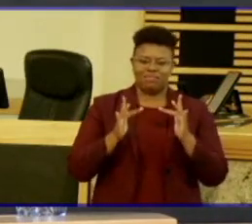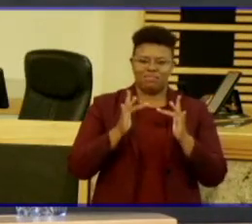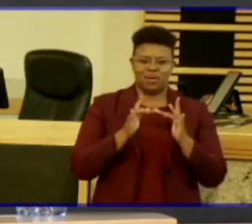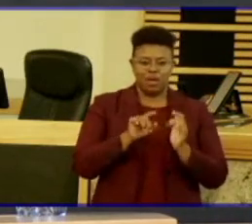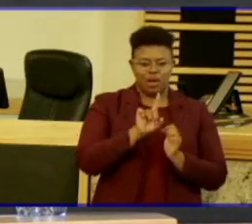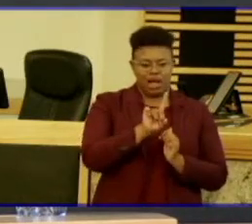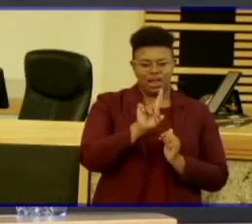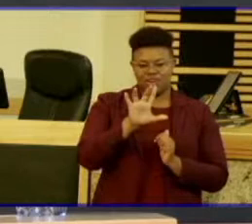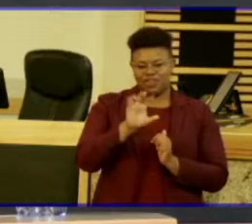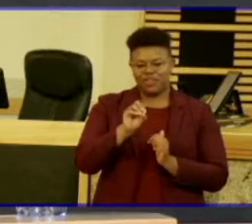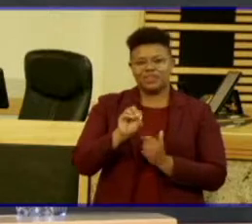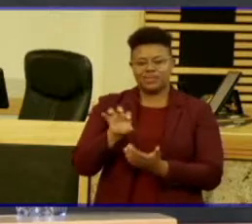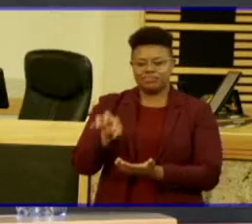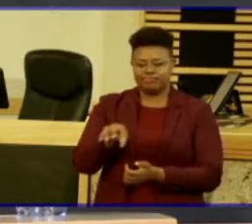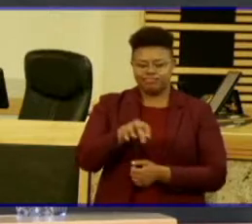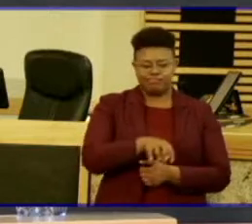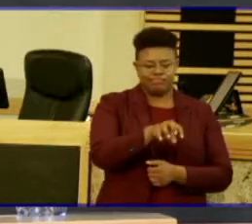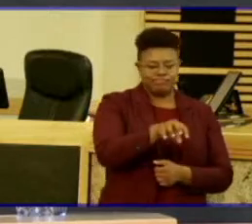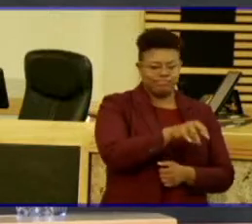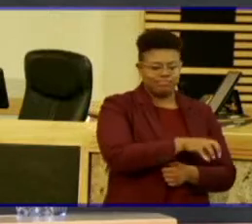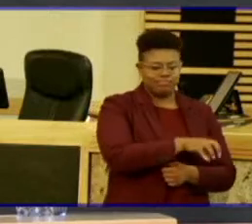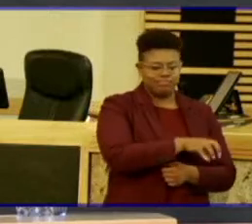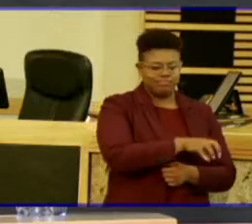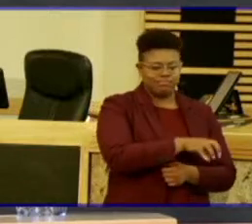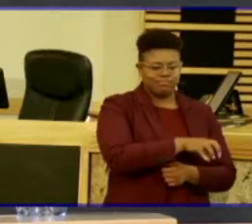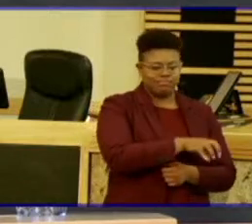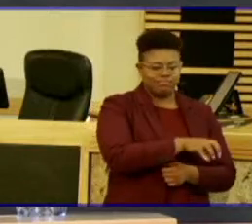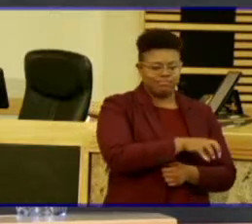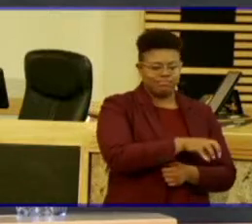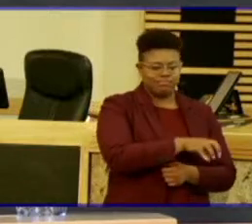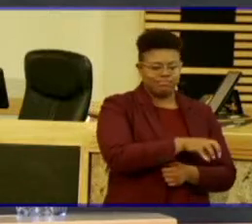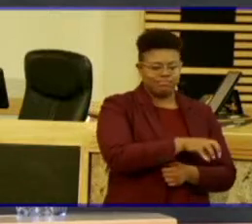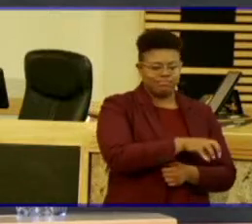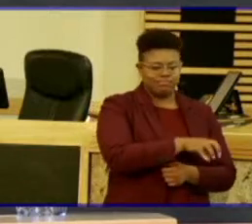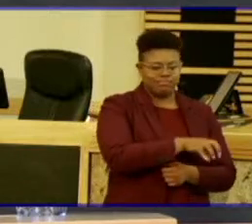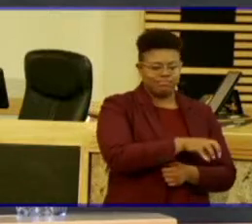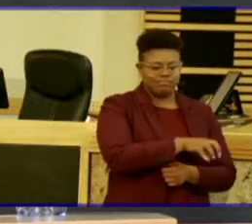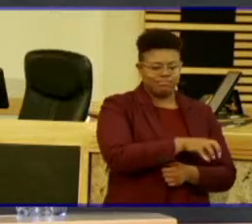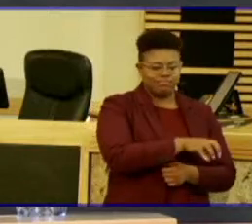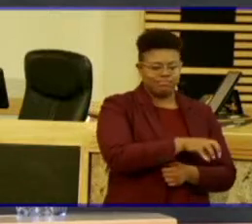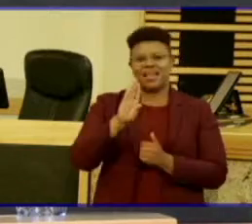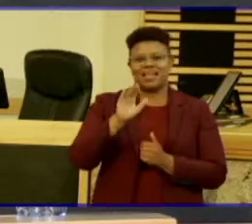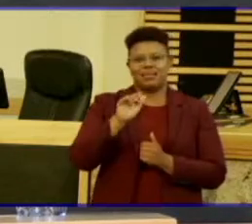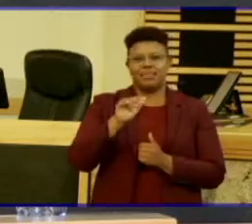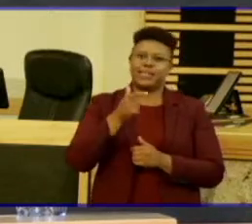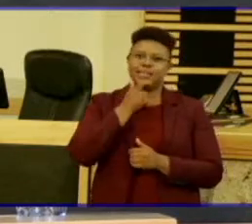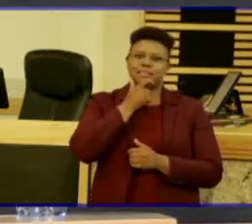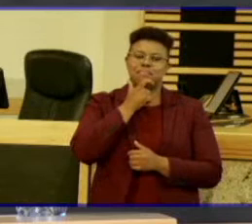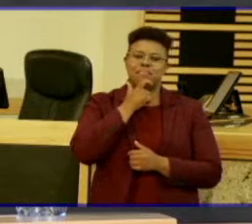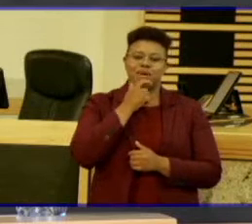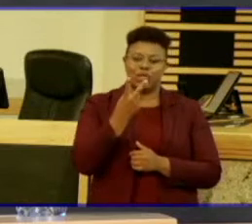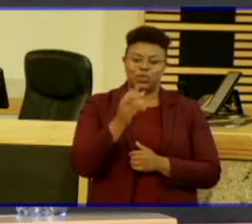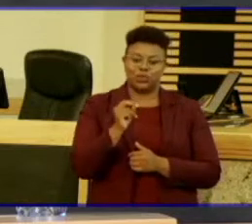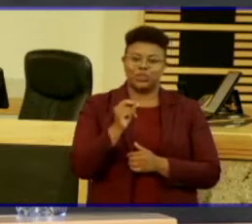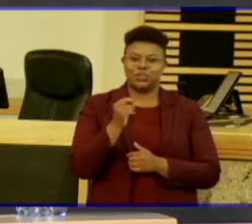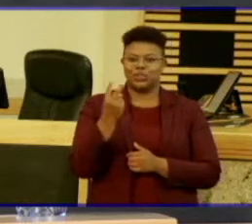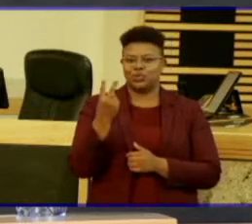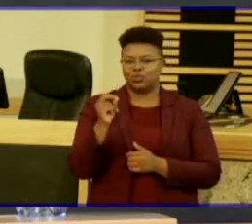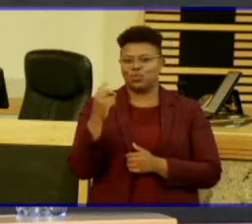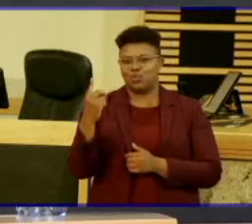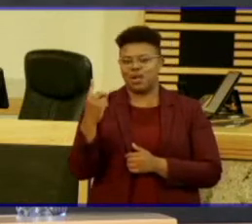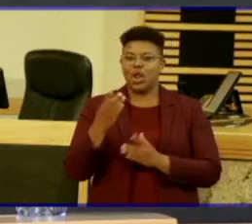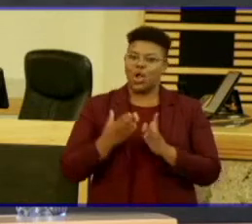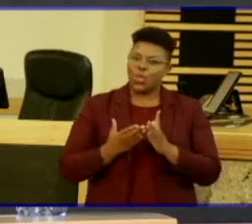150 sites, and this will grow to 600 sites by December 2021 through the broadband